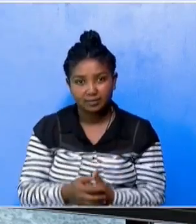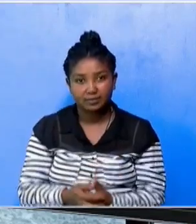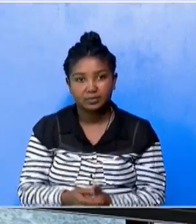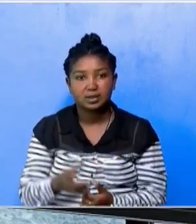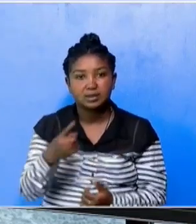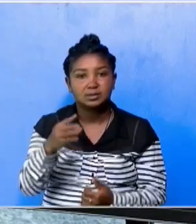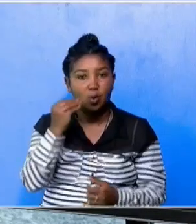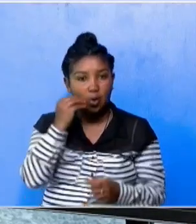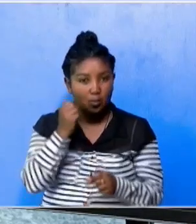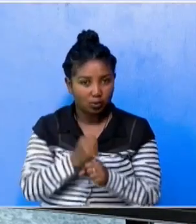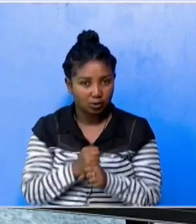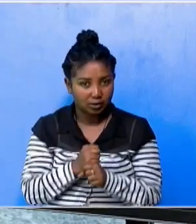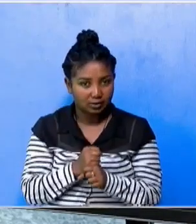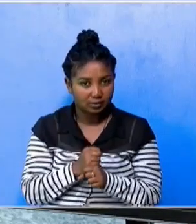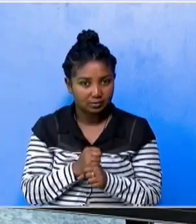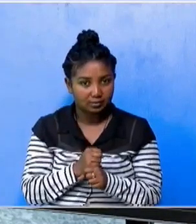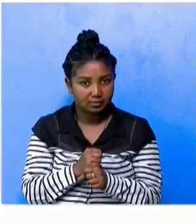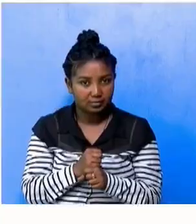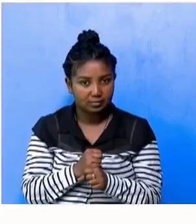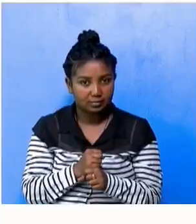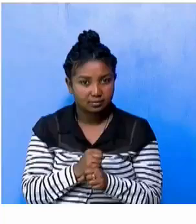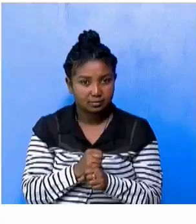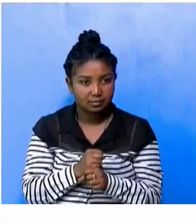The homework here.